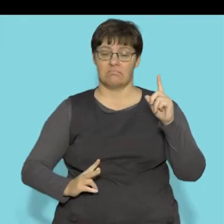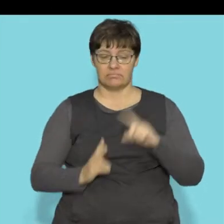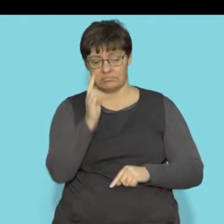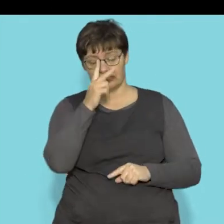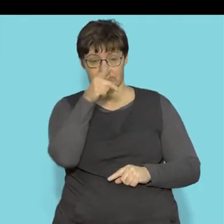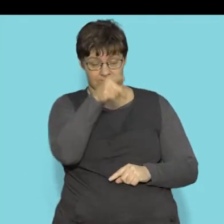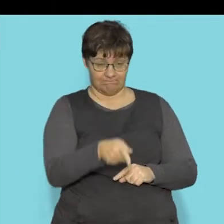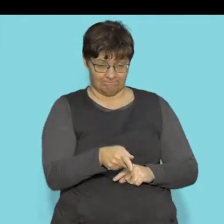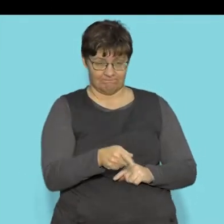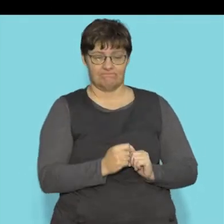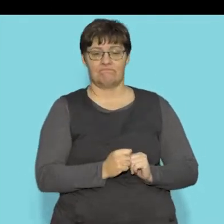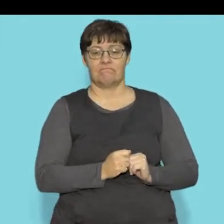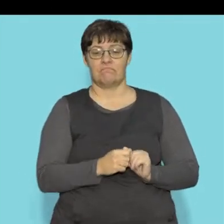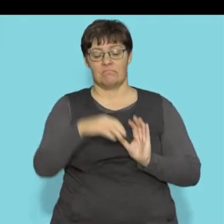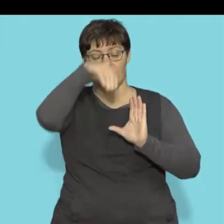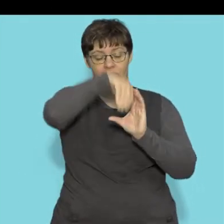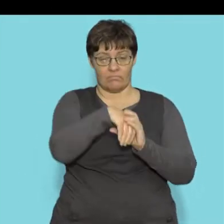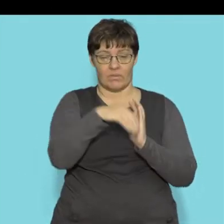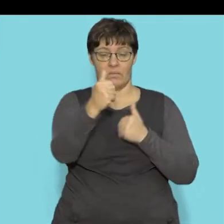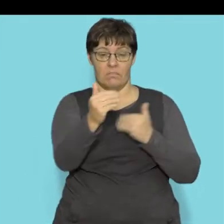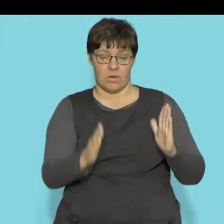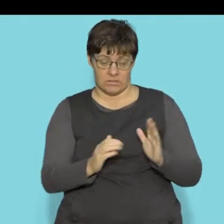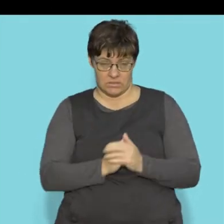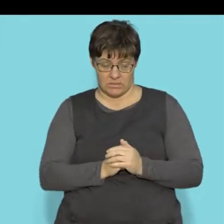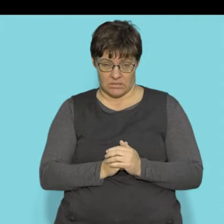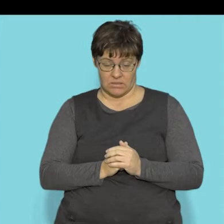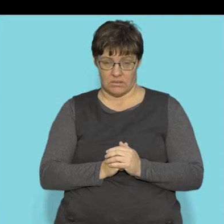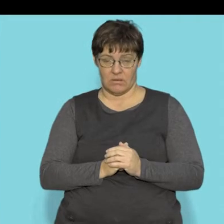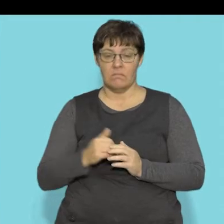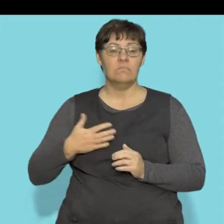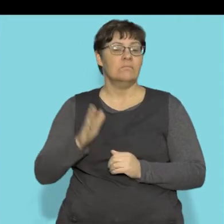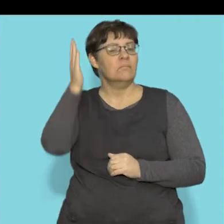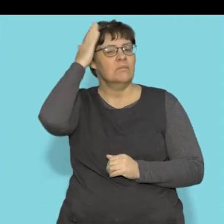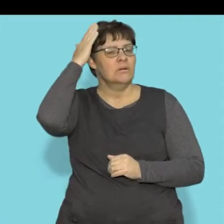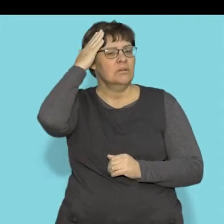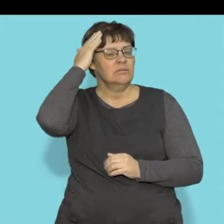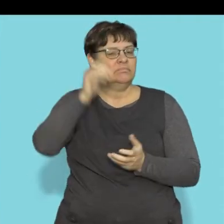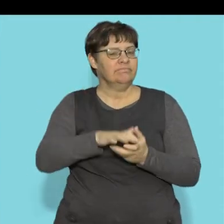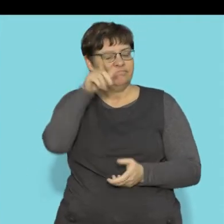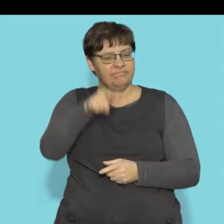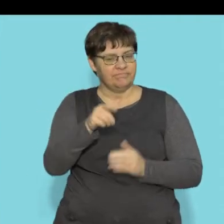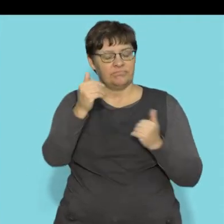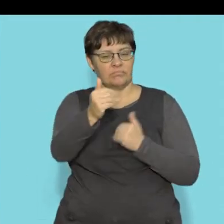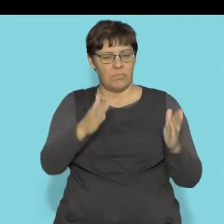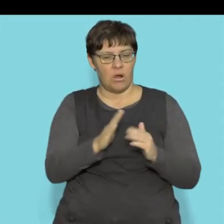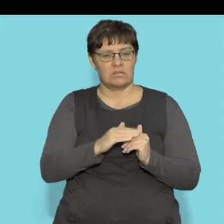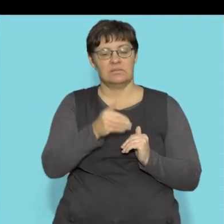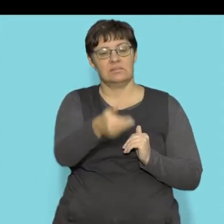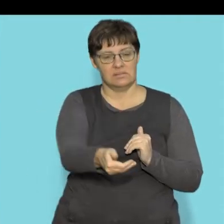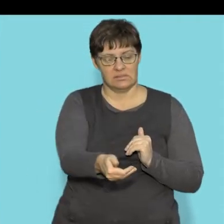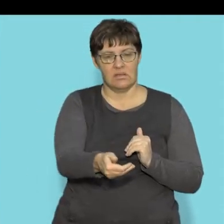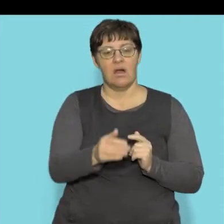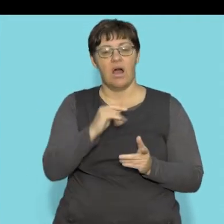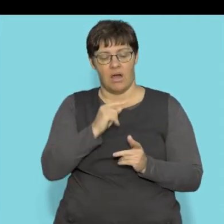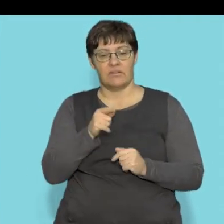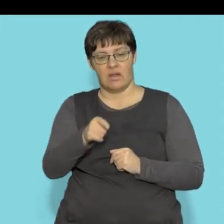ball placed inside the box. We want to know what volume of the box remains after the glass